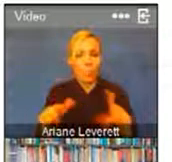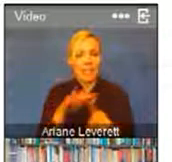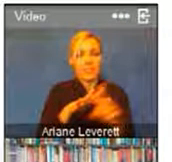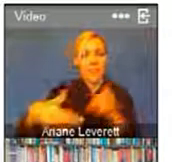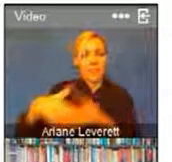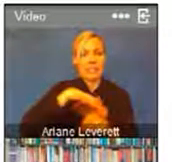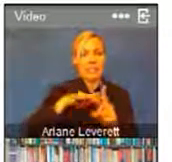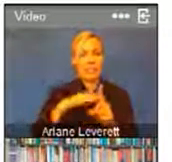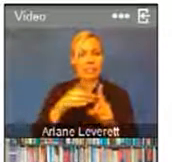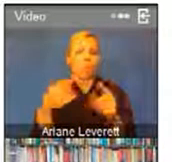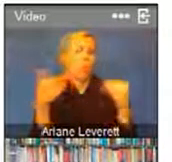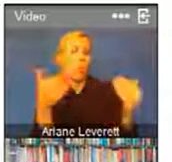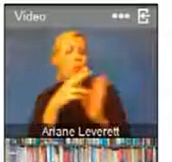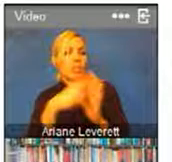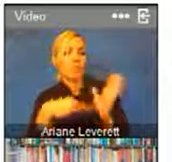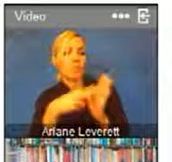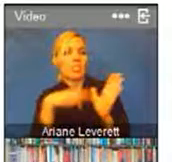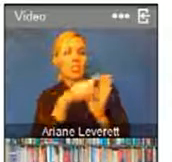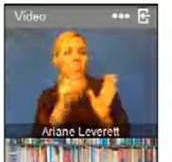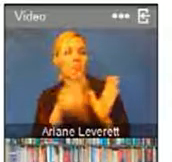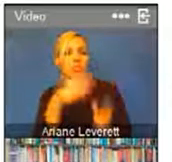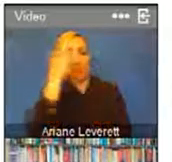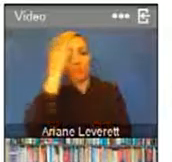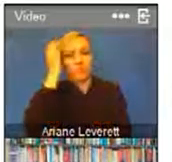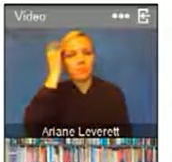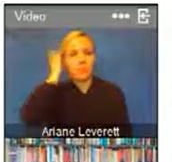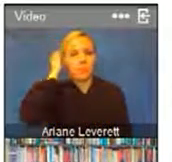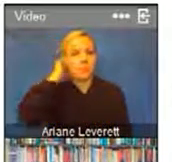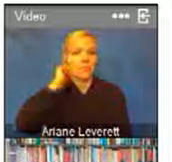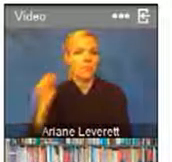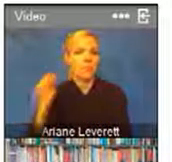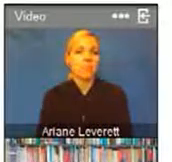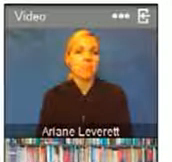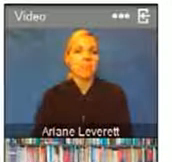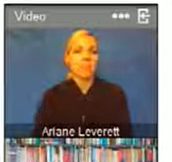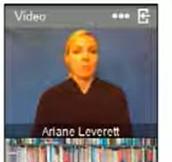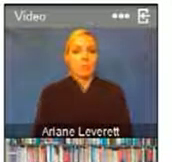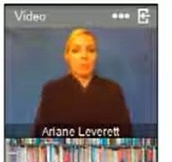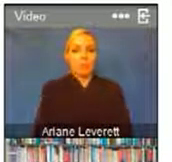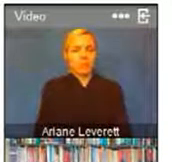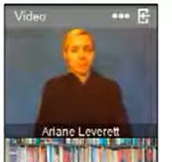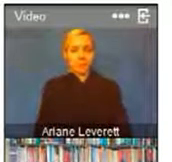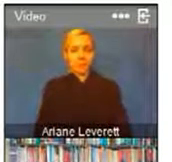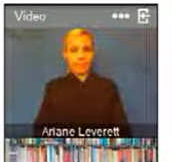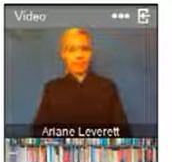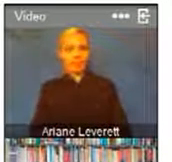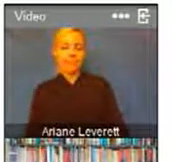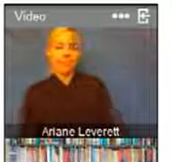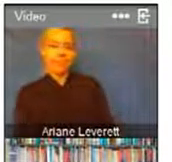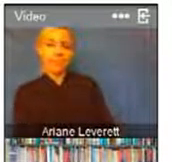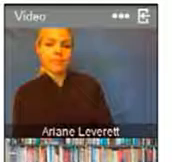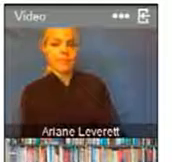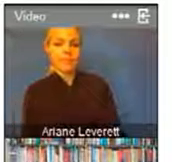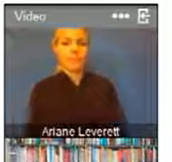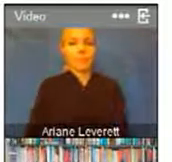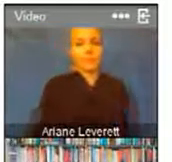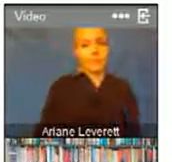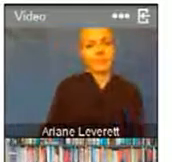reduce inequalities through targeted intervention and risk factors, as they are nutrition, health,